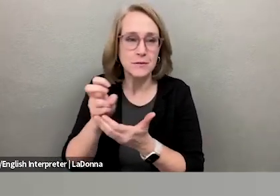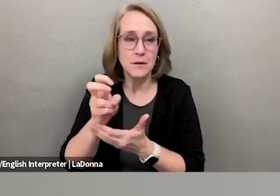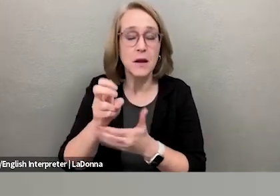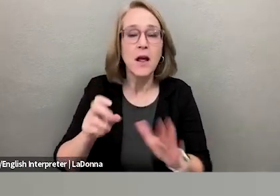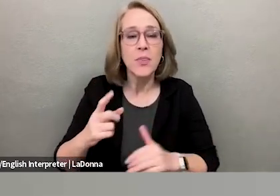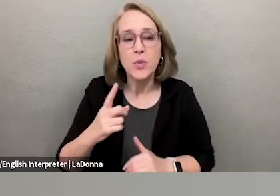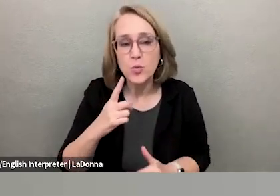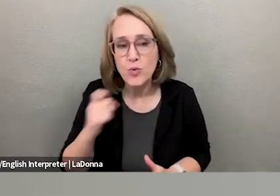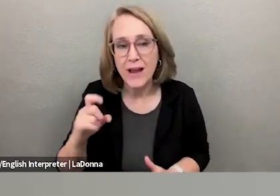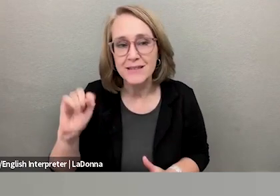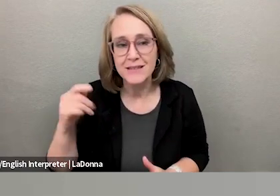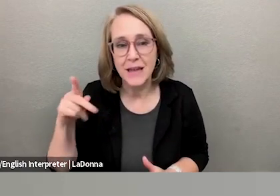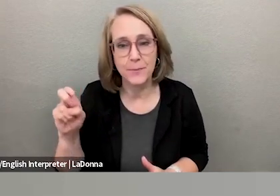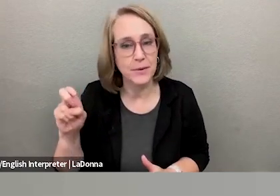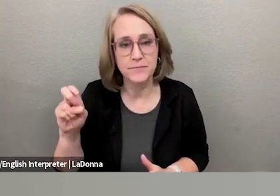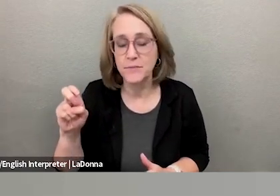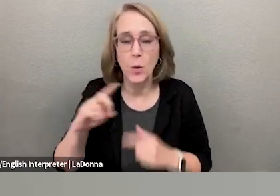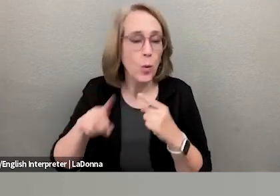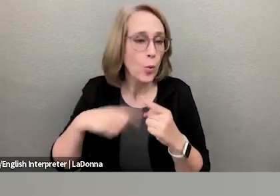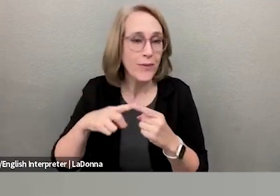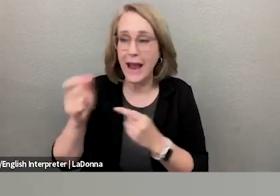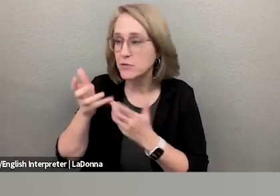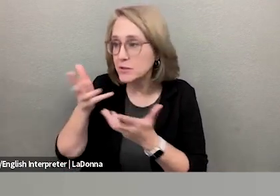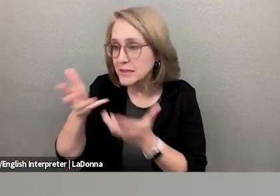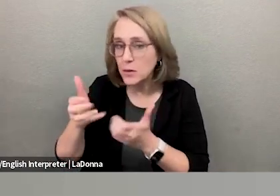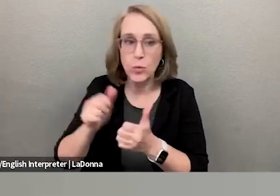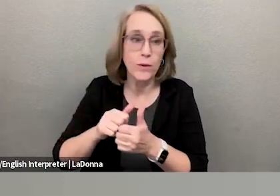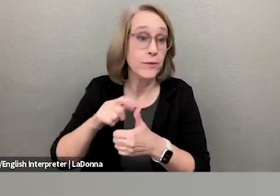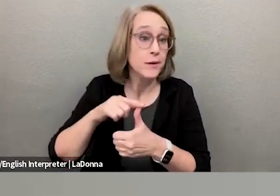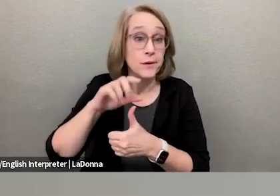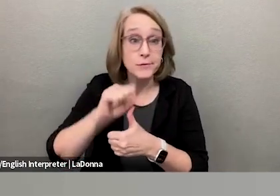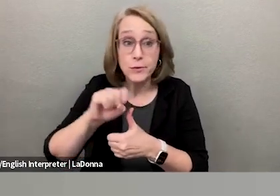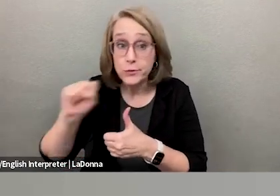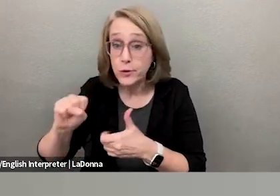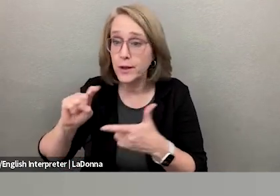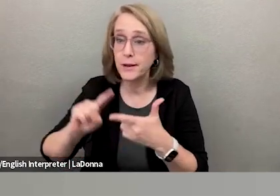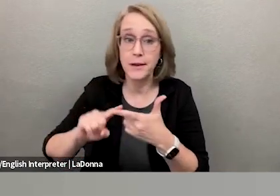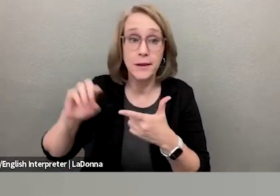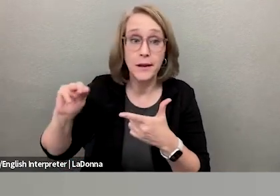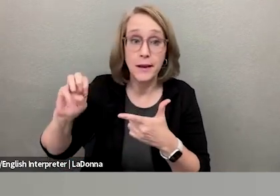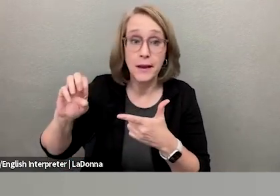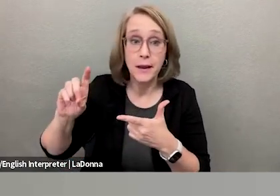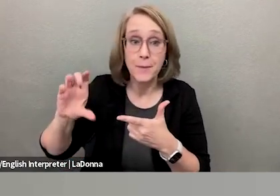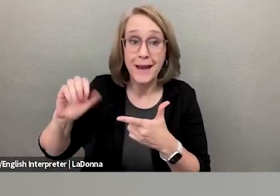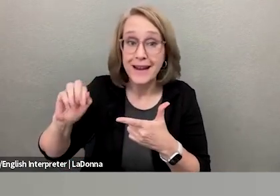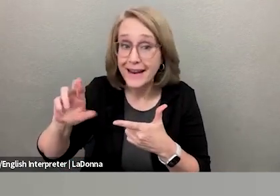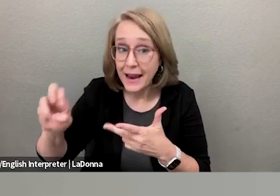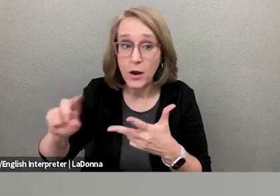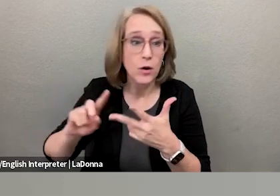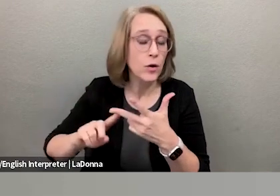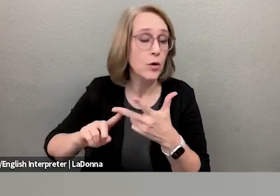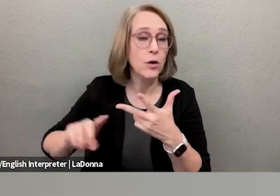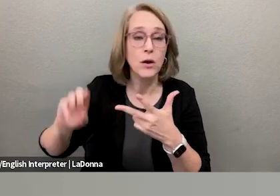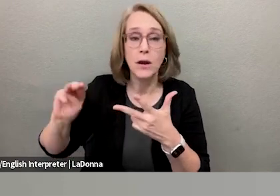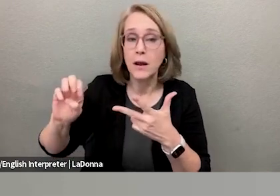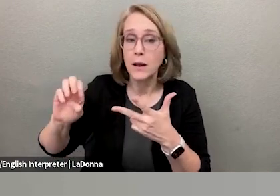red tape for family caregivers when they're interacting with like Medicare, Social Security, Medicaid, et cetera. There's a bipartisan bicameral bill, the Alleviating Barriers